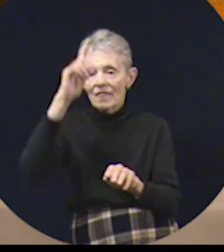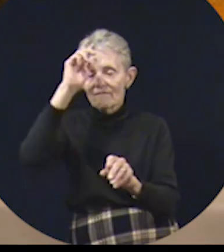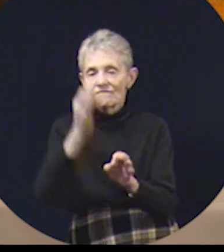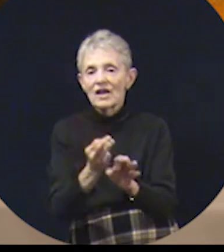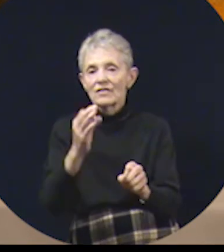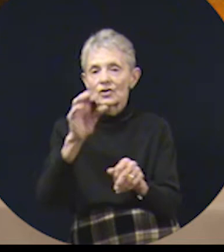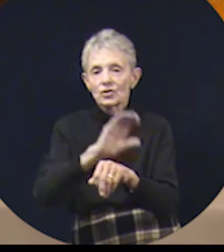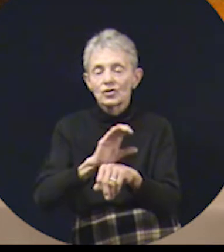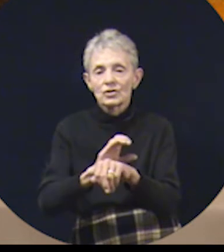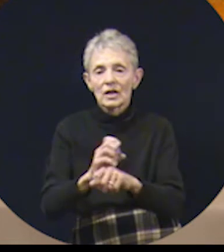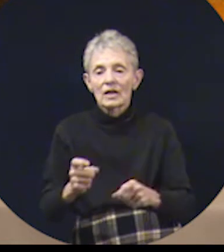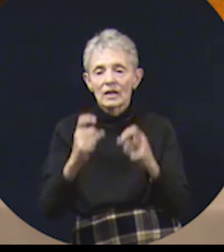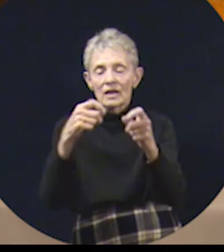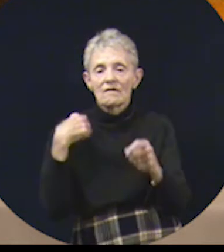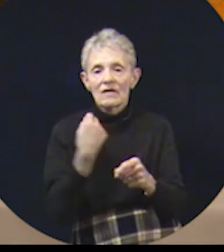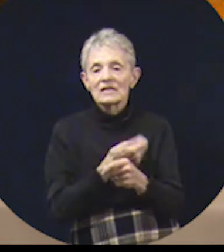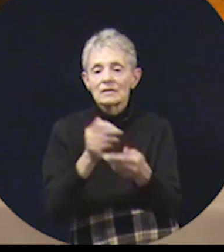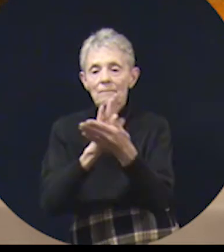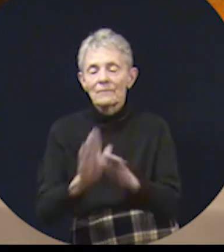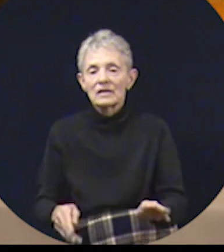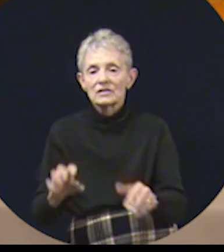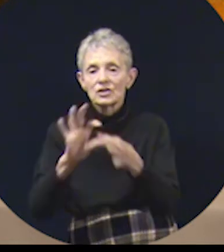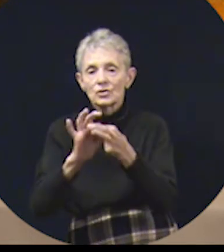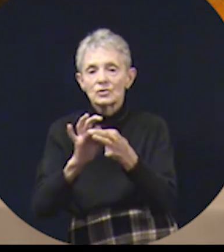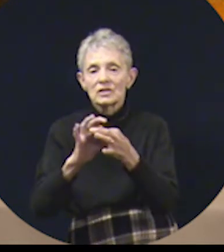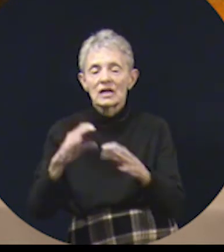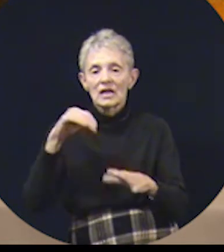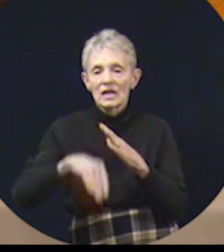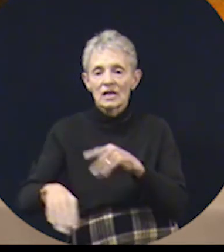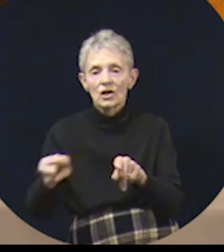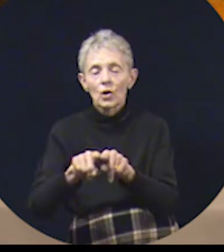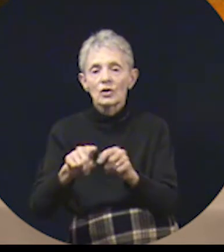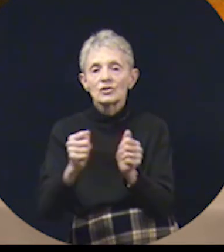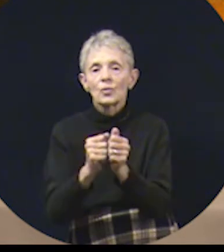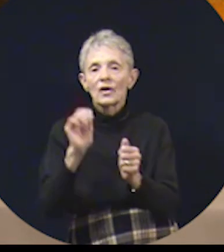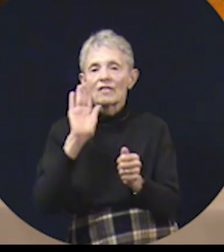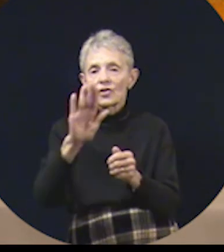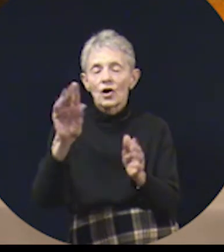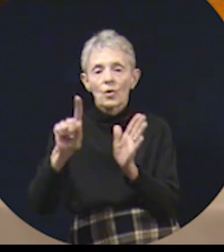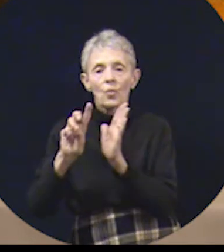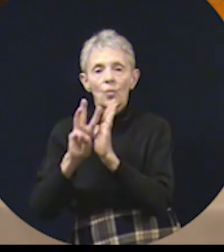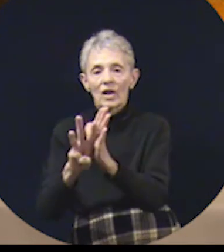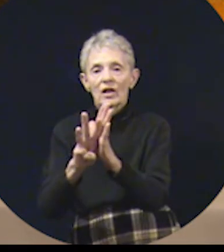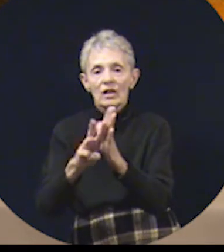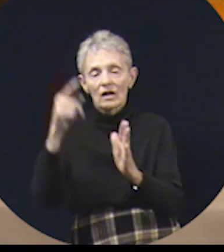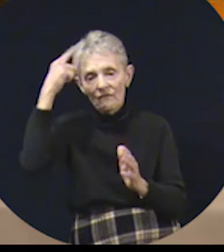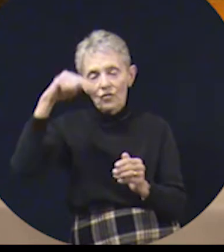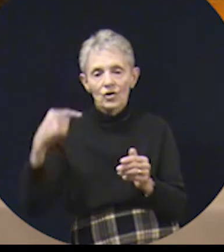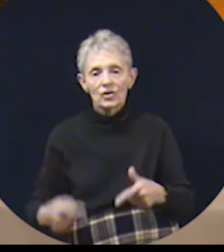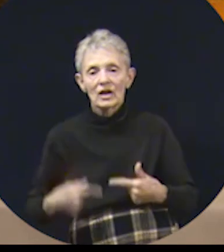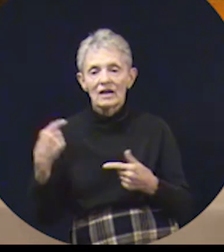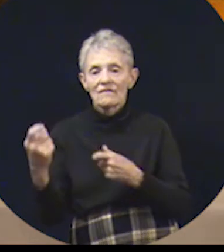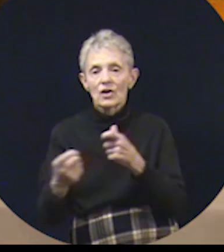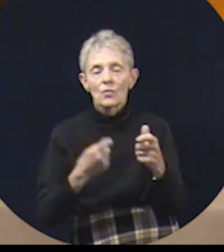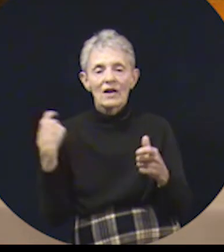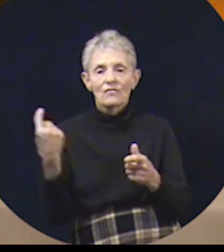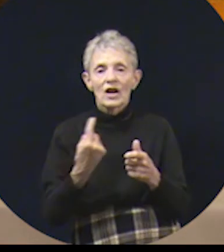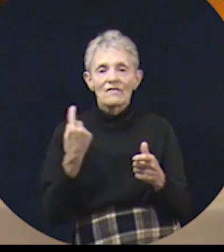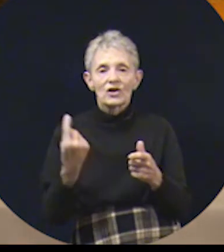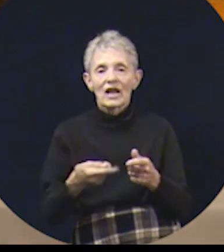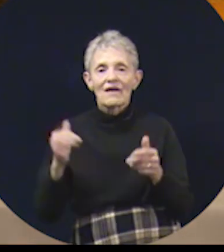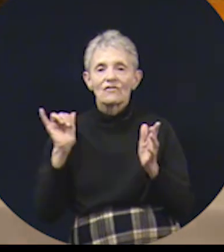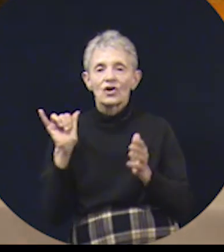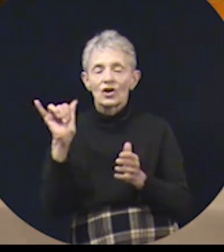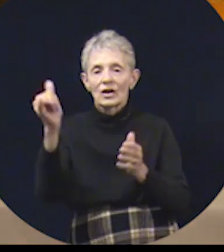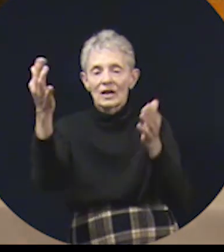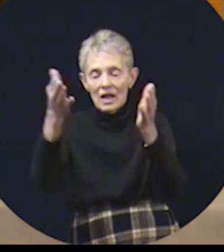and graciously grant her peace and unity in accordance with your will, for you live and reign forever and ever. Amen.